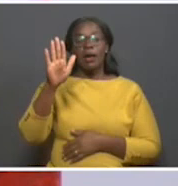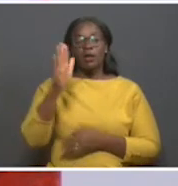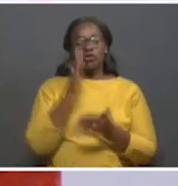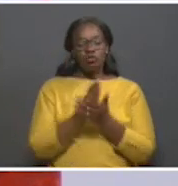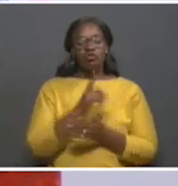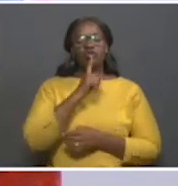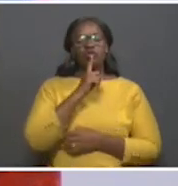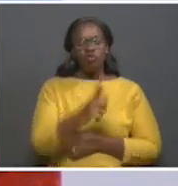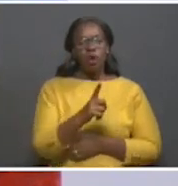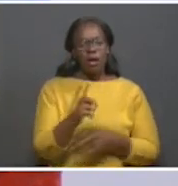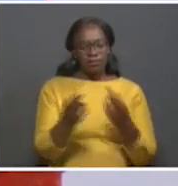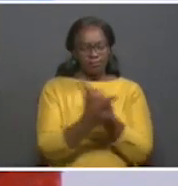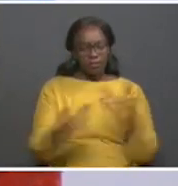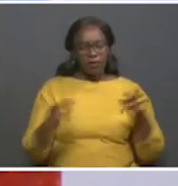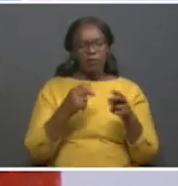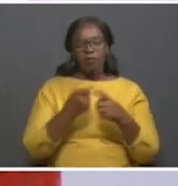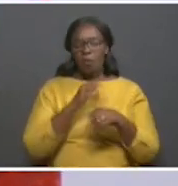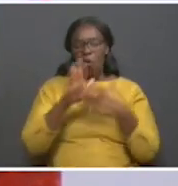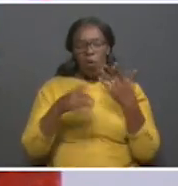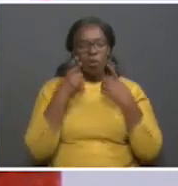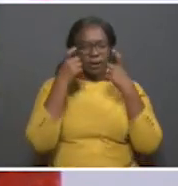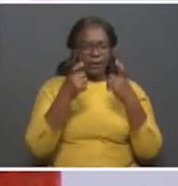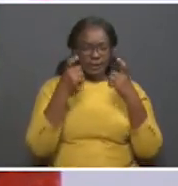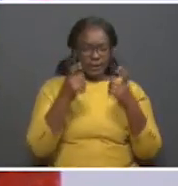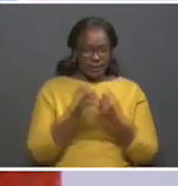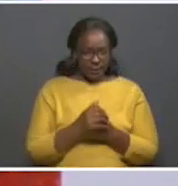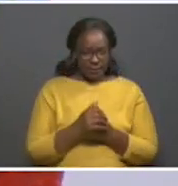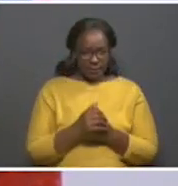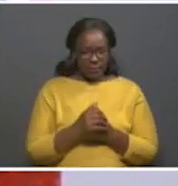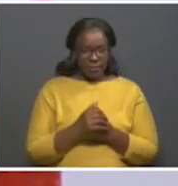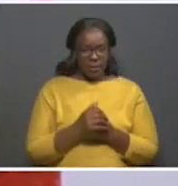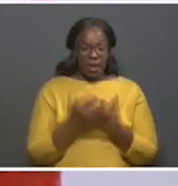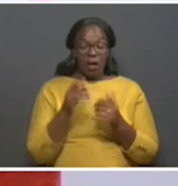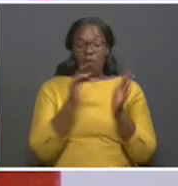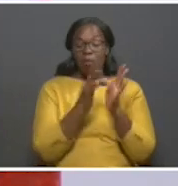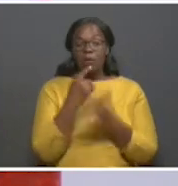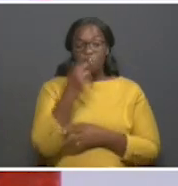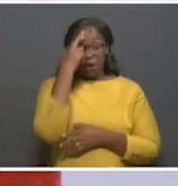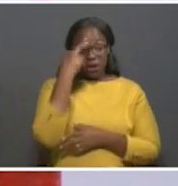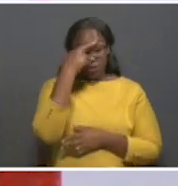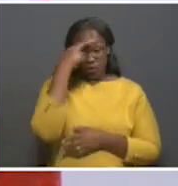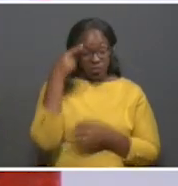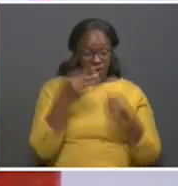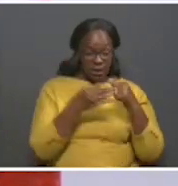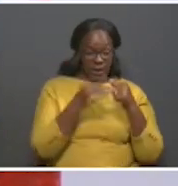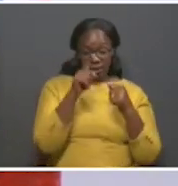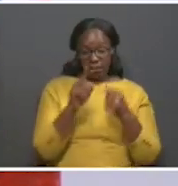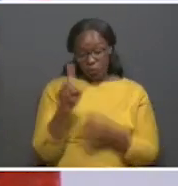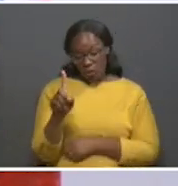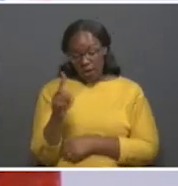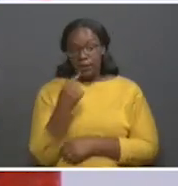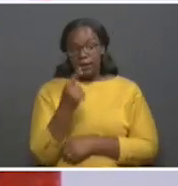our redemption from every sin that we commit. There is therefore, the Bible says in Romans chapter 8 verse 1, there is therefore